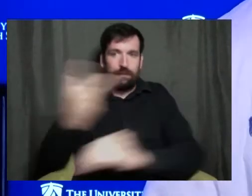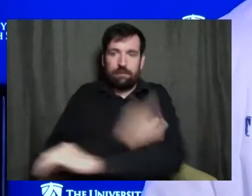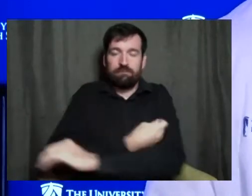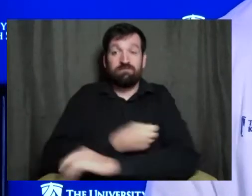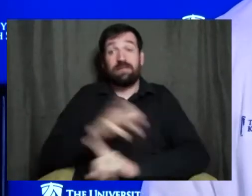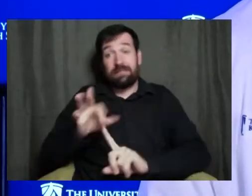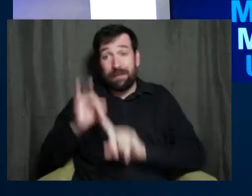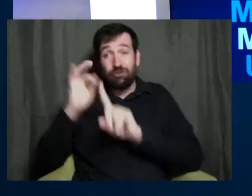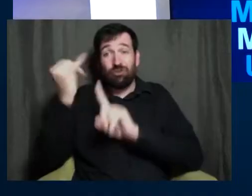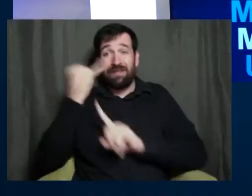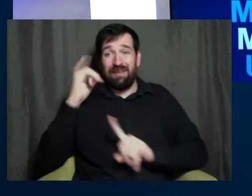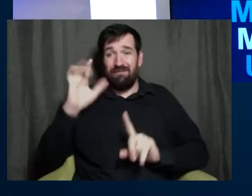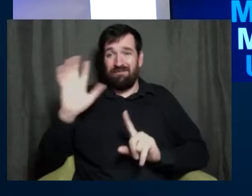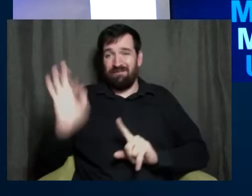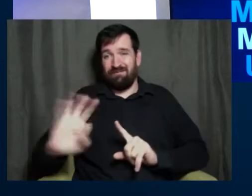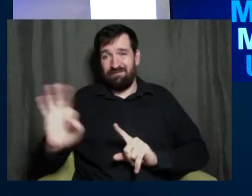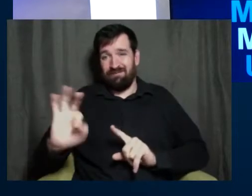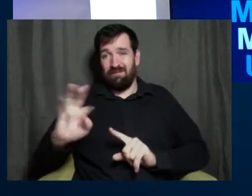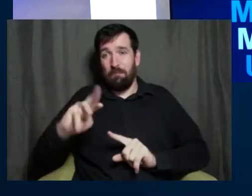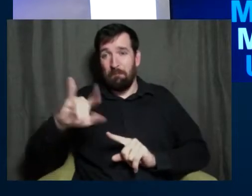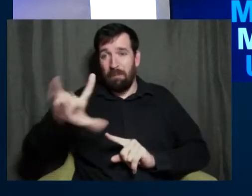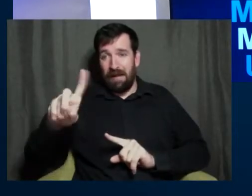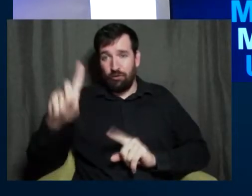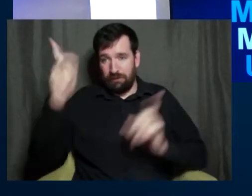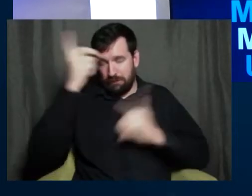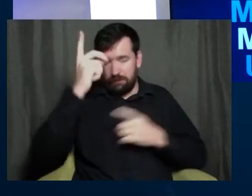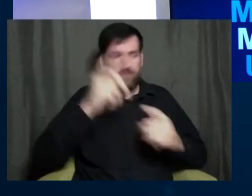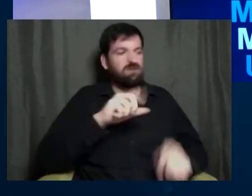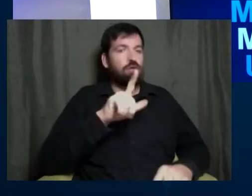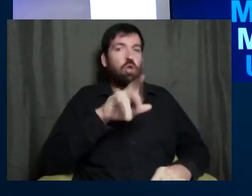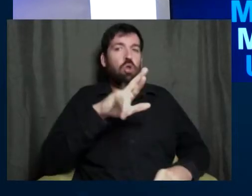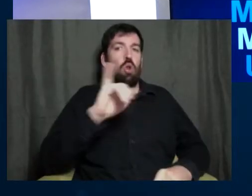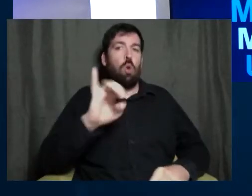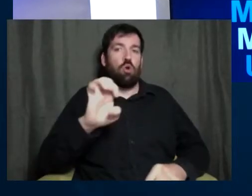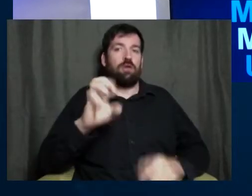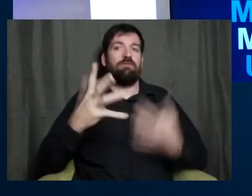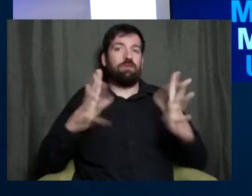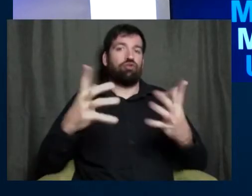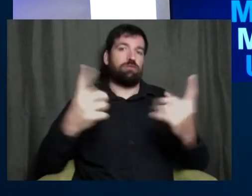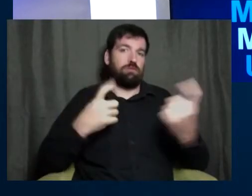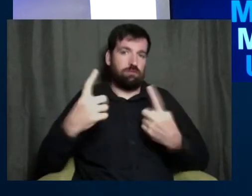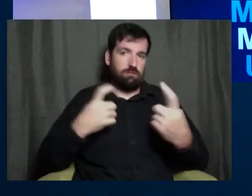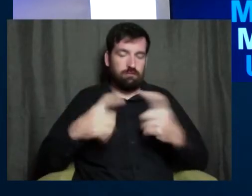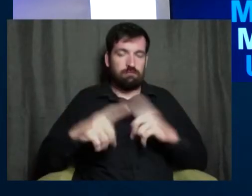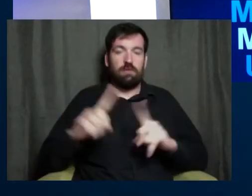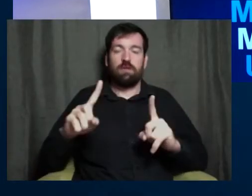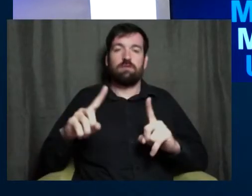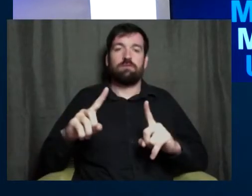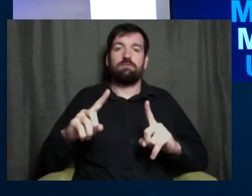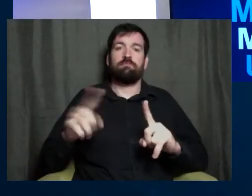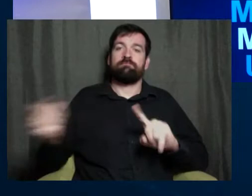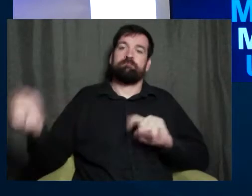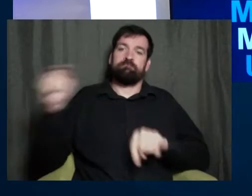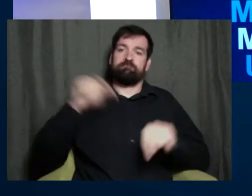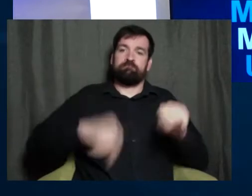disease. Okay, Lori has a question for you, and we've had this before, and I'm sure it's going to come up again, the pulling back on the vaccine shot. You got to